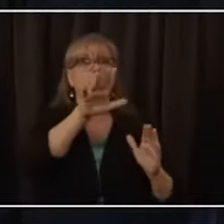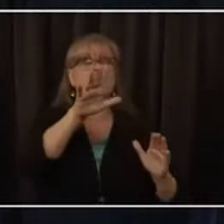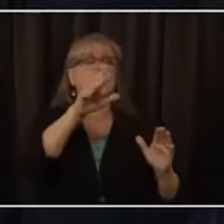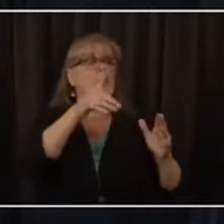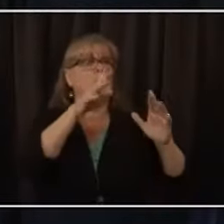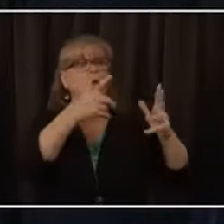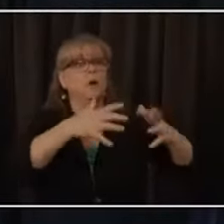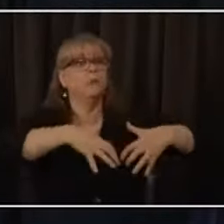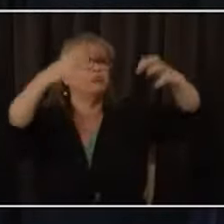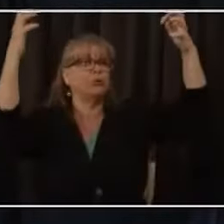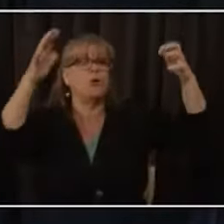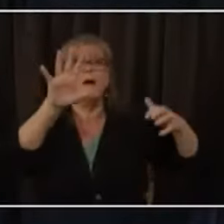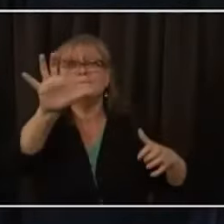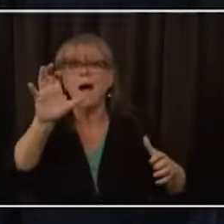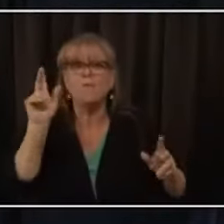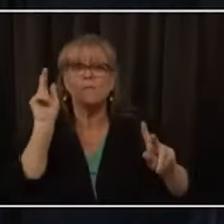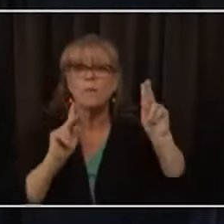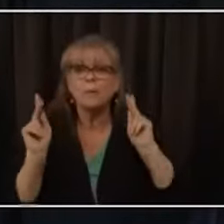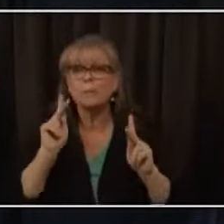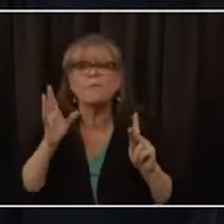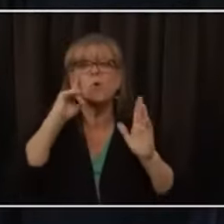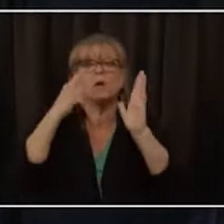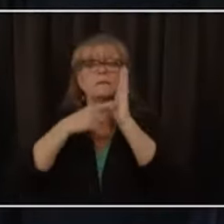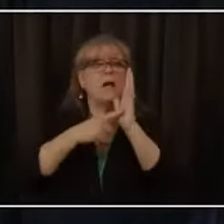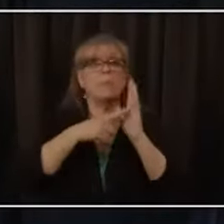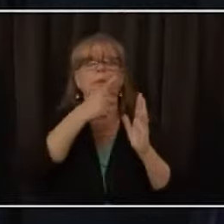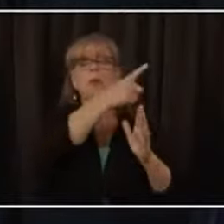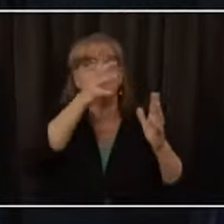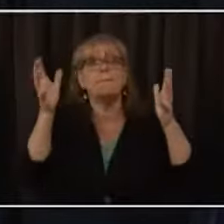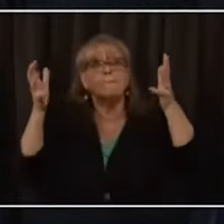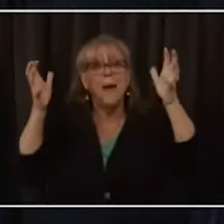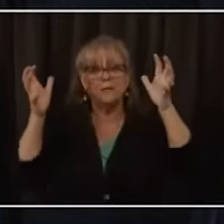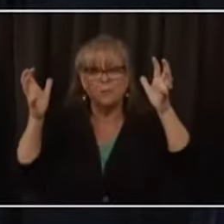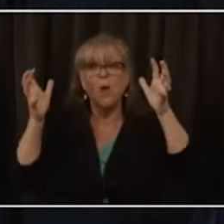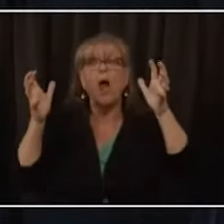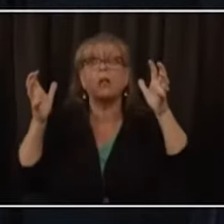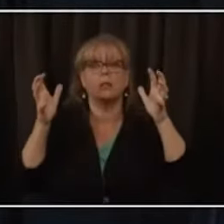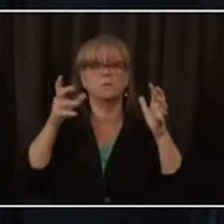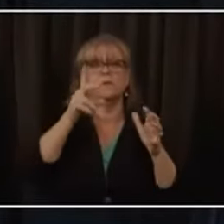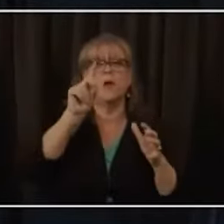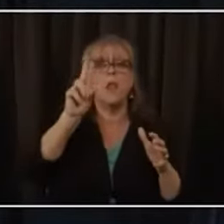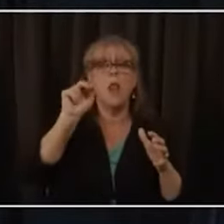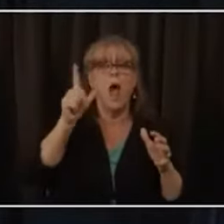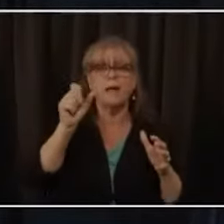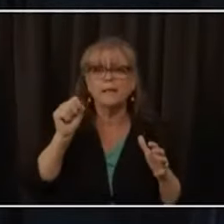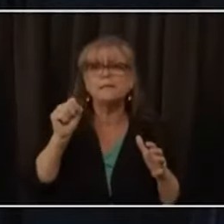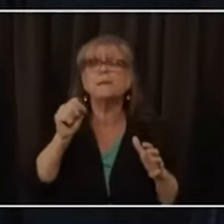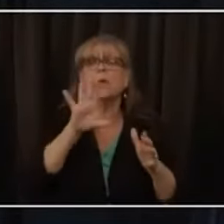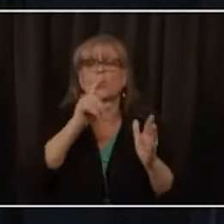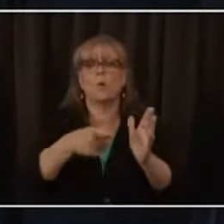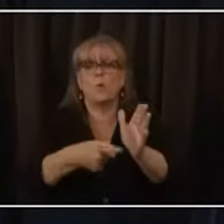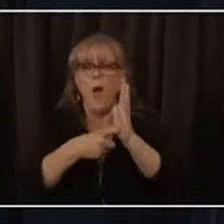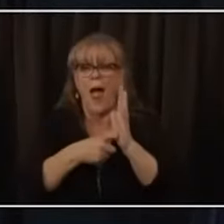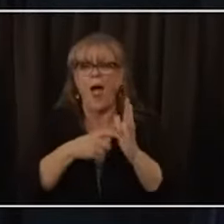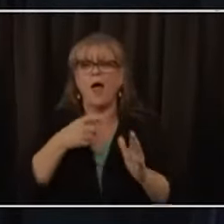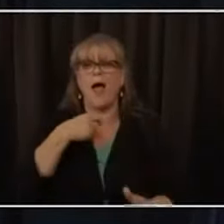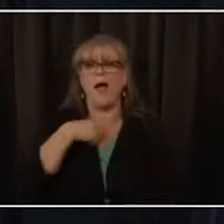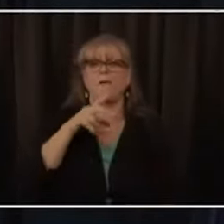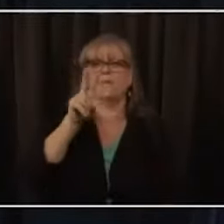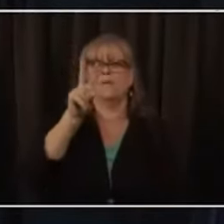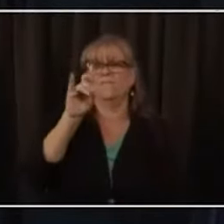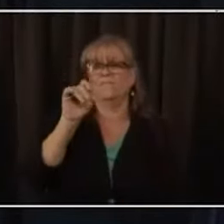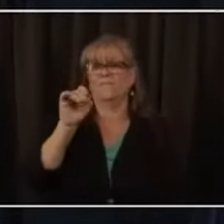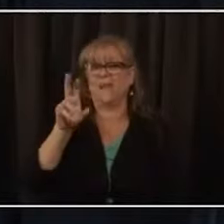instance, the Nuggets, but it means they need to happen under a variance or state supervision to make sure that they have the right protocols to prevent